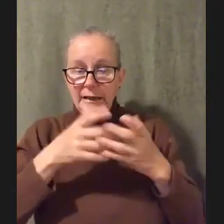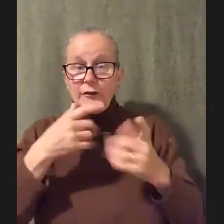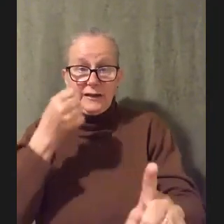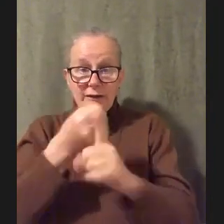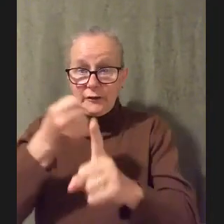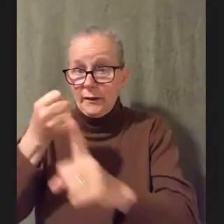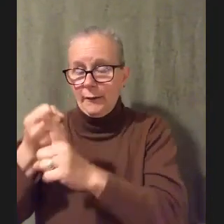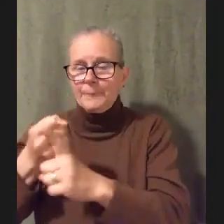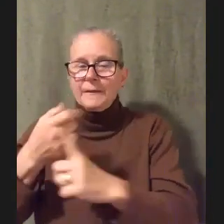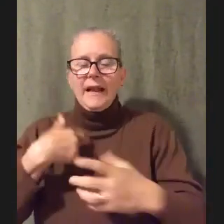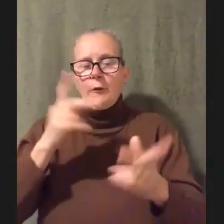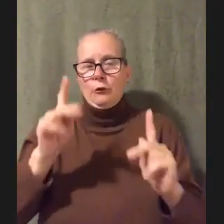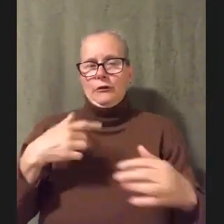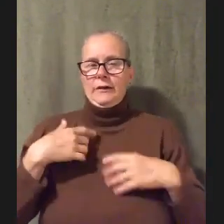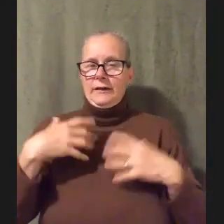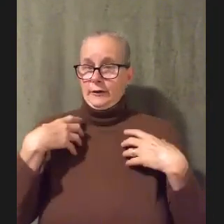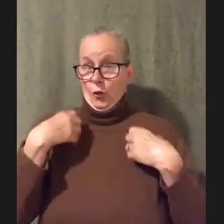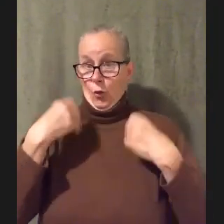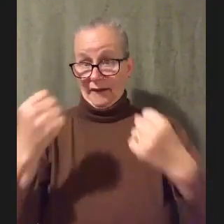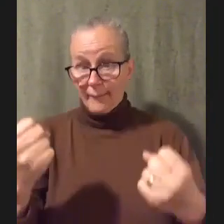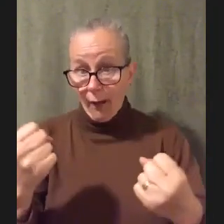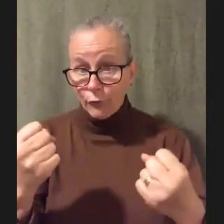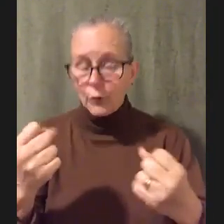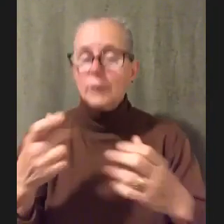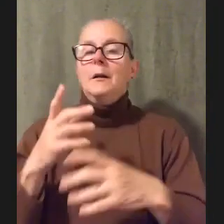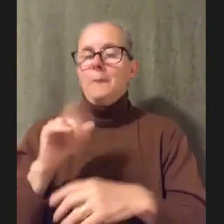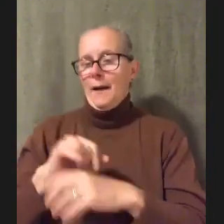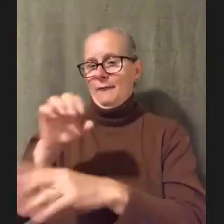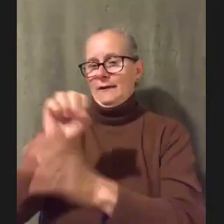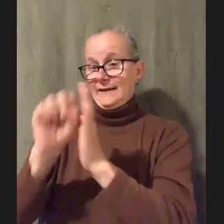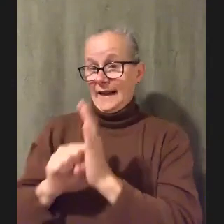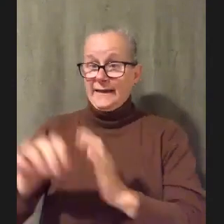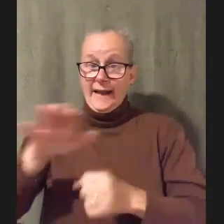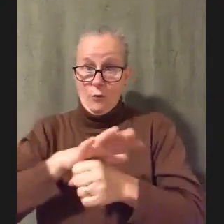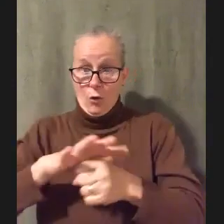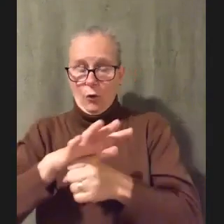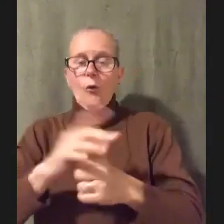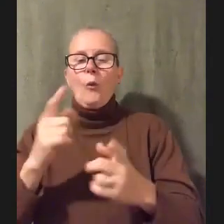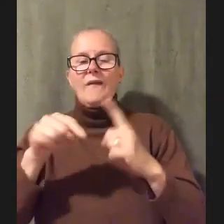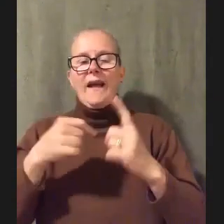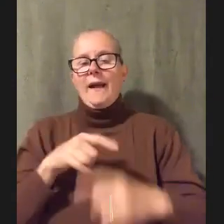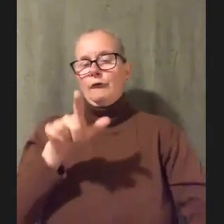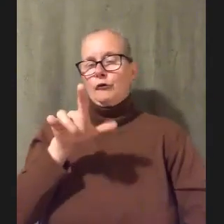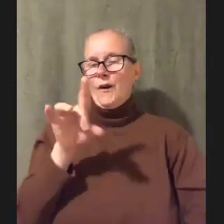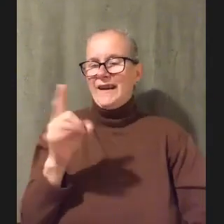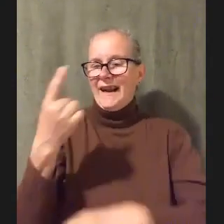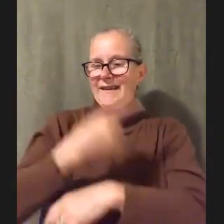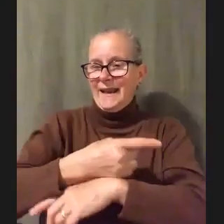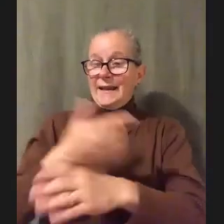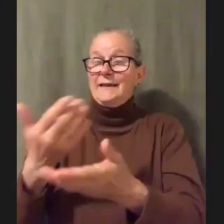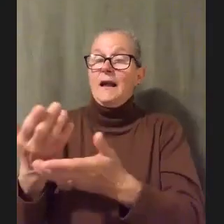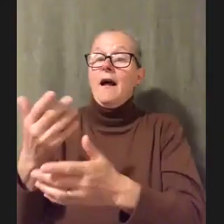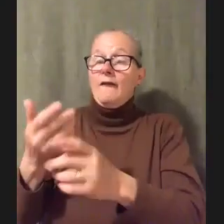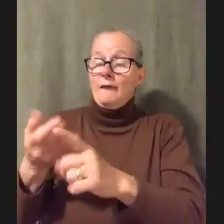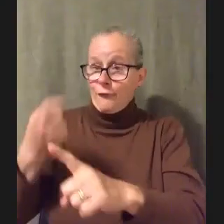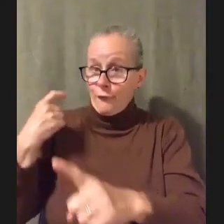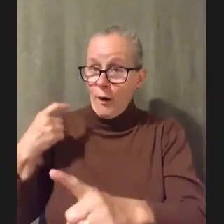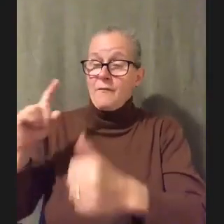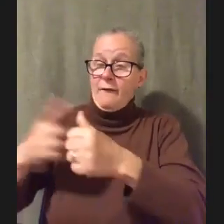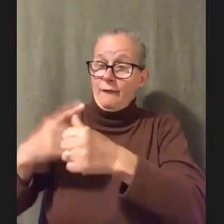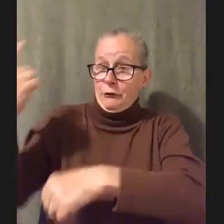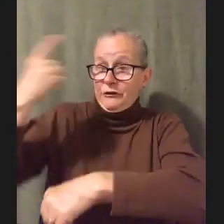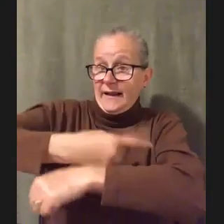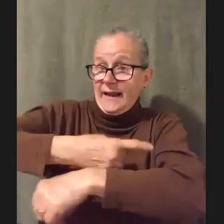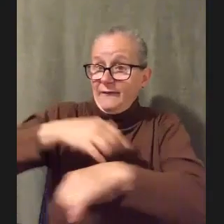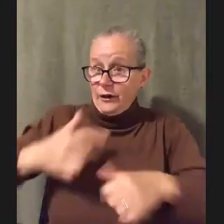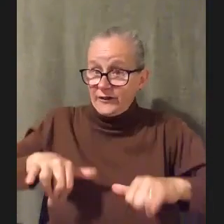recovered by state and local definition when it's 28 days past their onset, they're still alive, and they're not in the